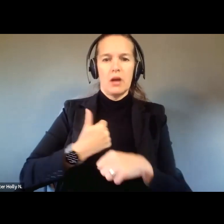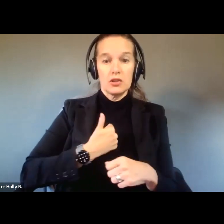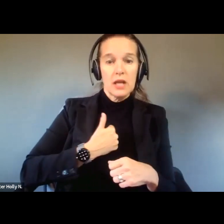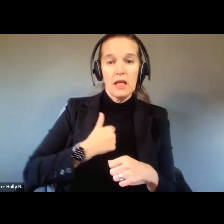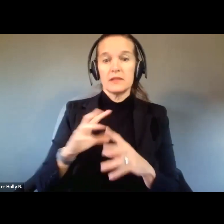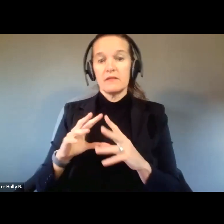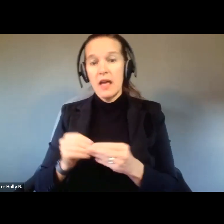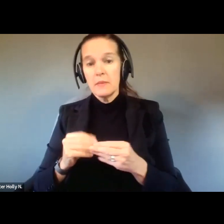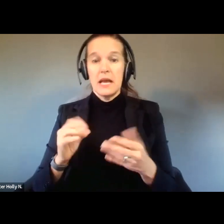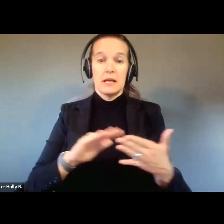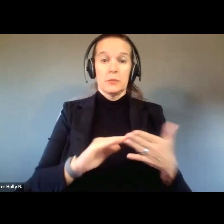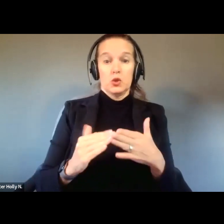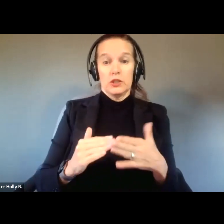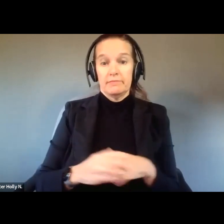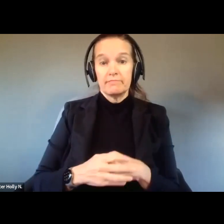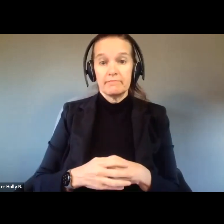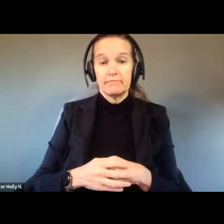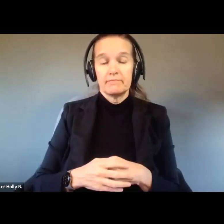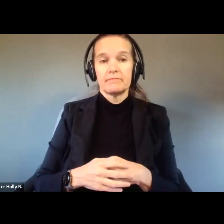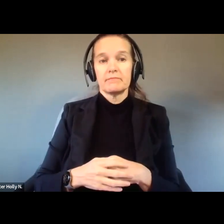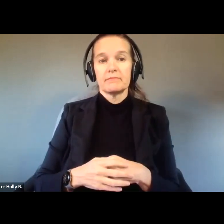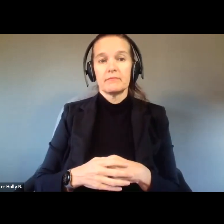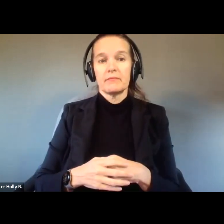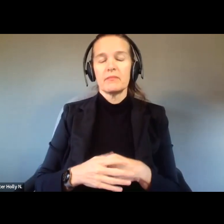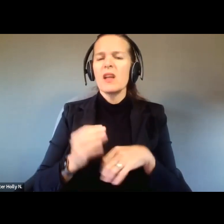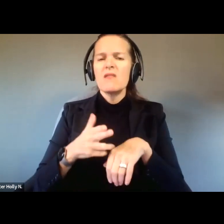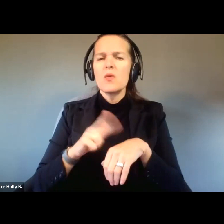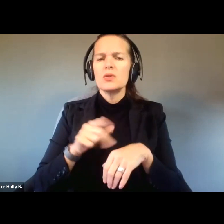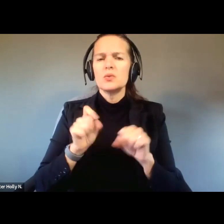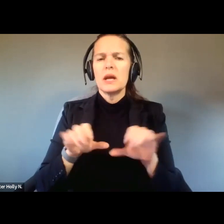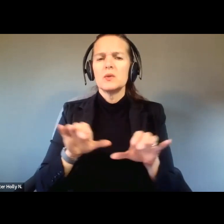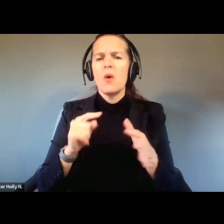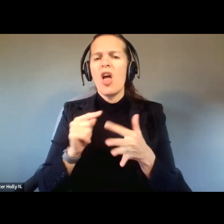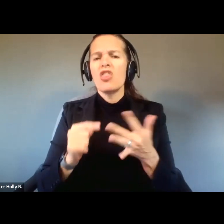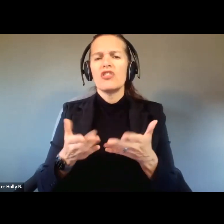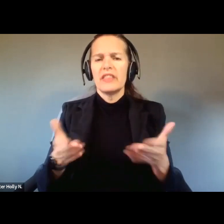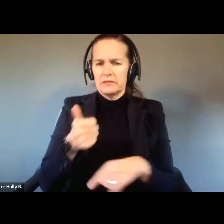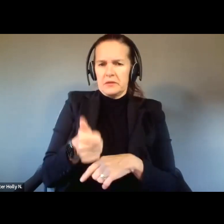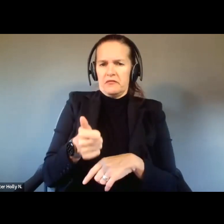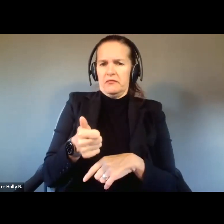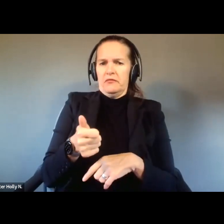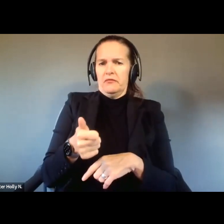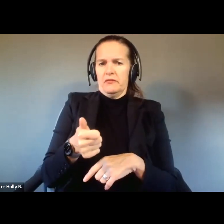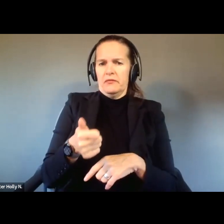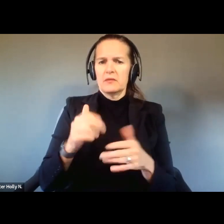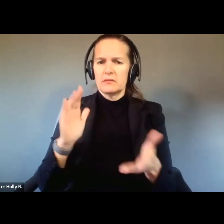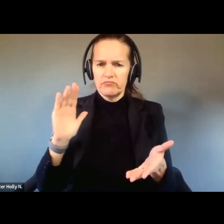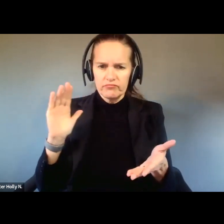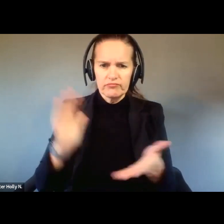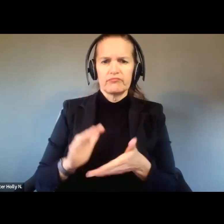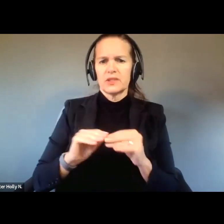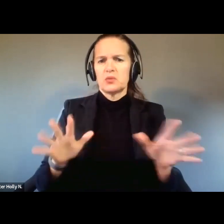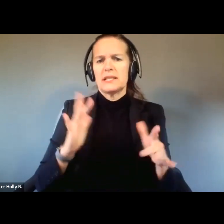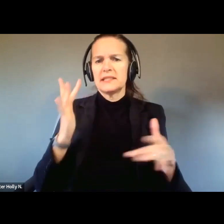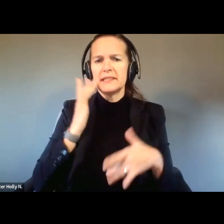the community healthy. There are, of course, other things that you can do individually to reduce the spread of respiratory